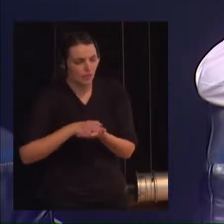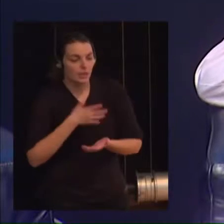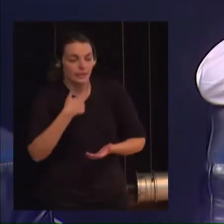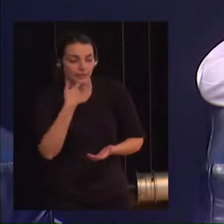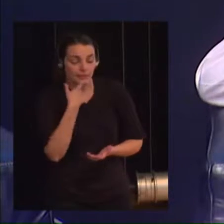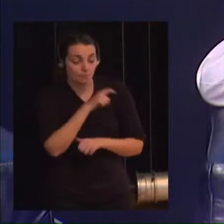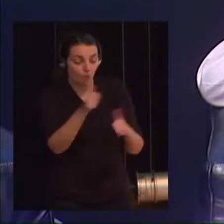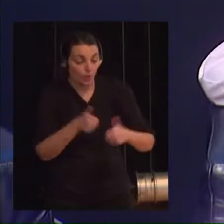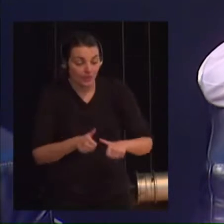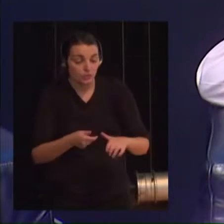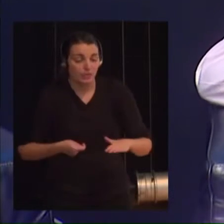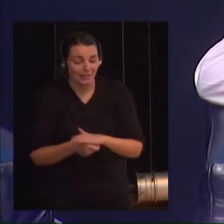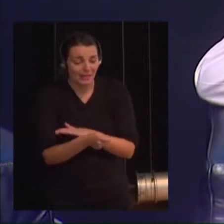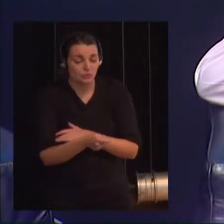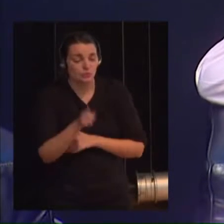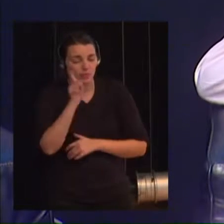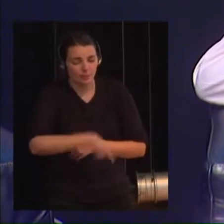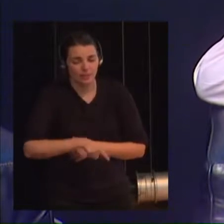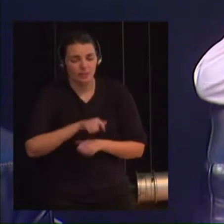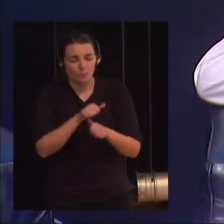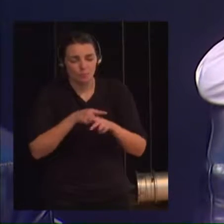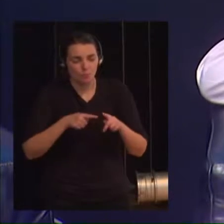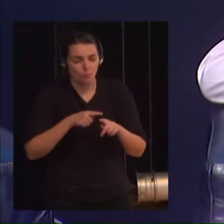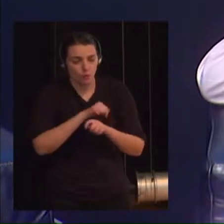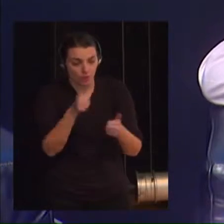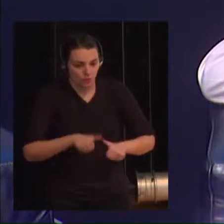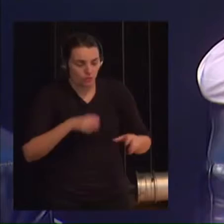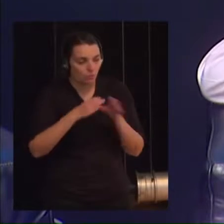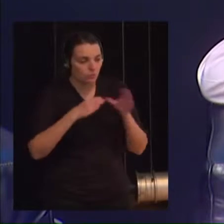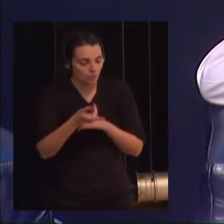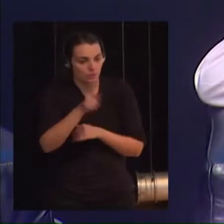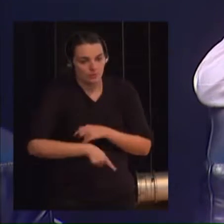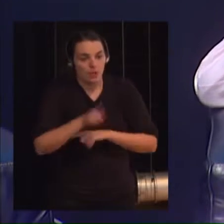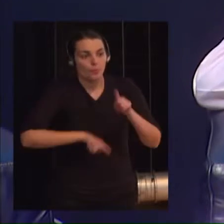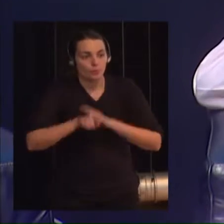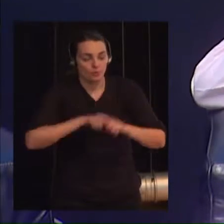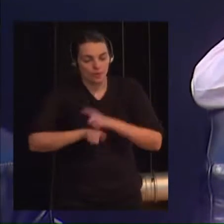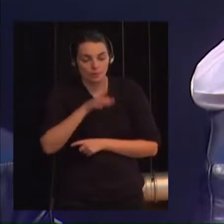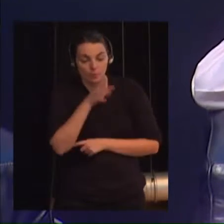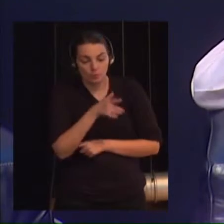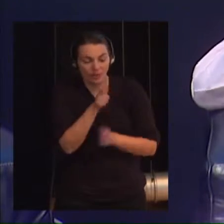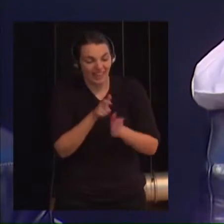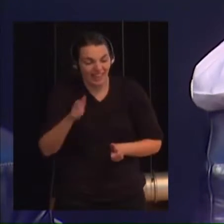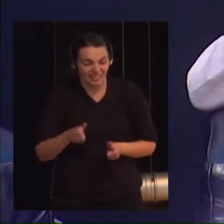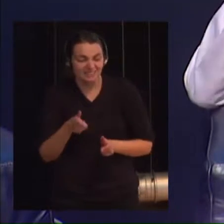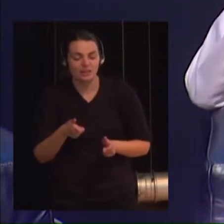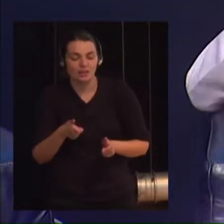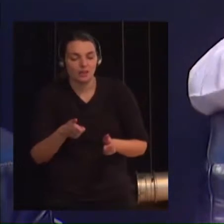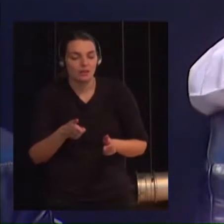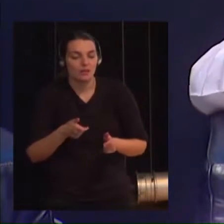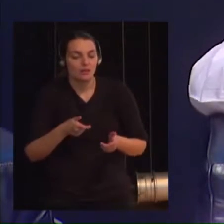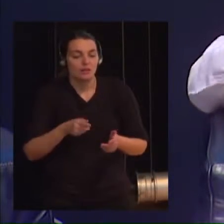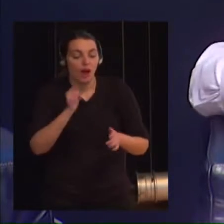under pressure through loss of subscriptions, questions about advertising revenues, and some see philanthropy as a panacea or